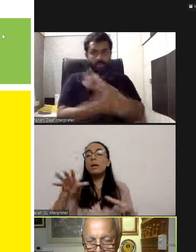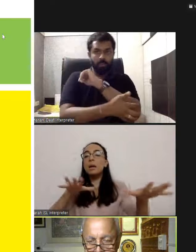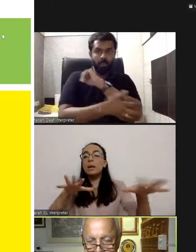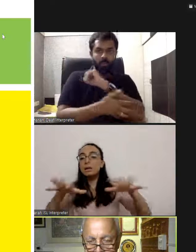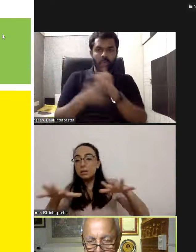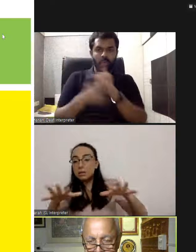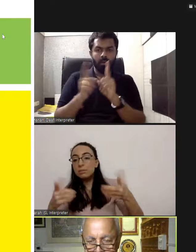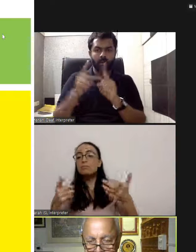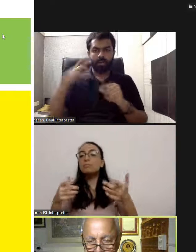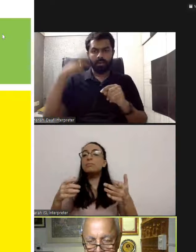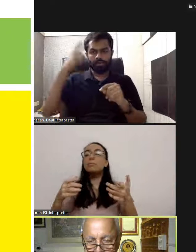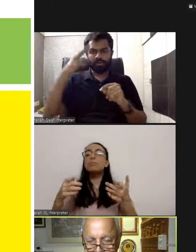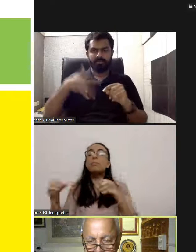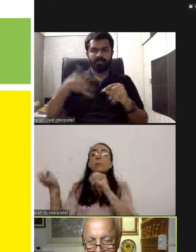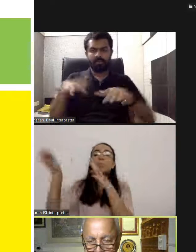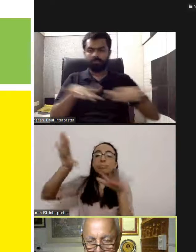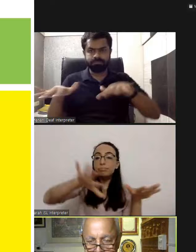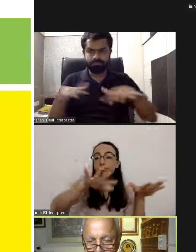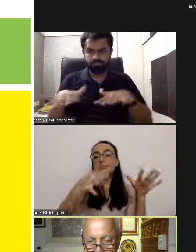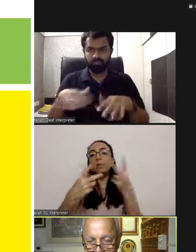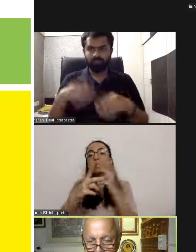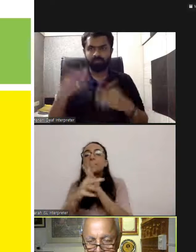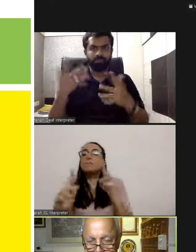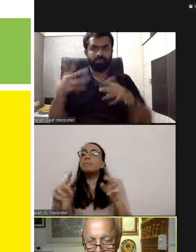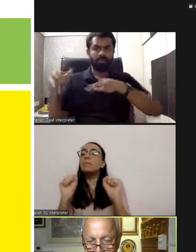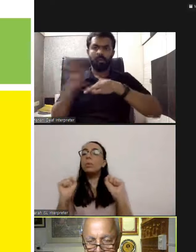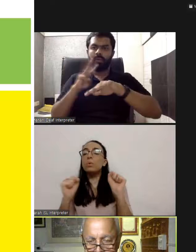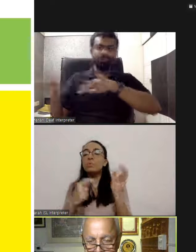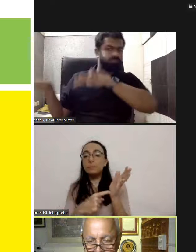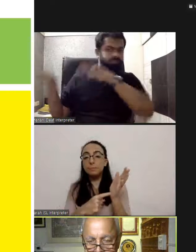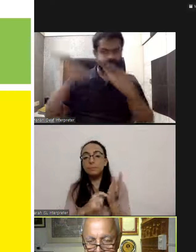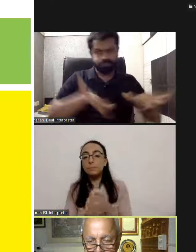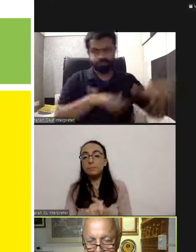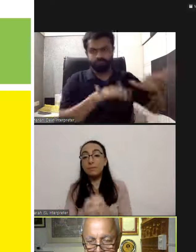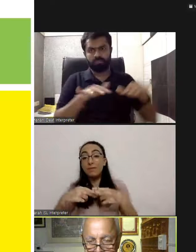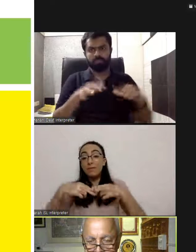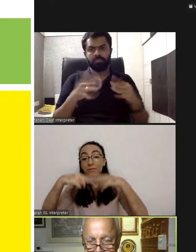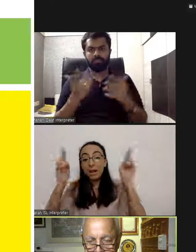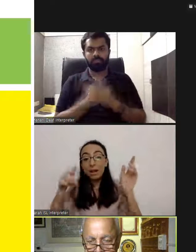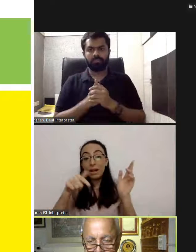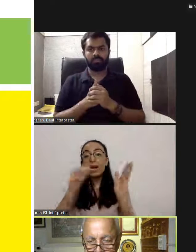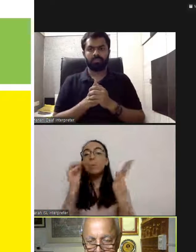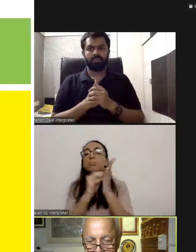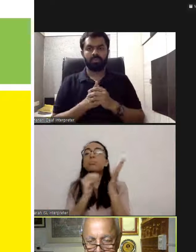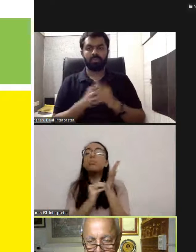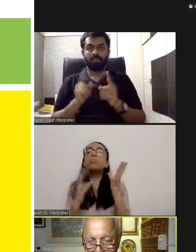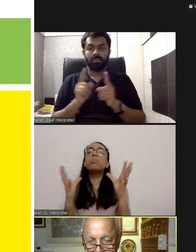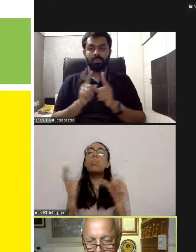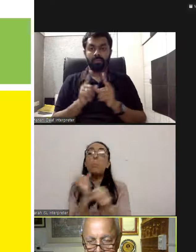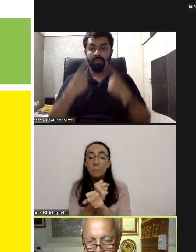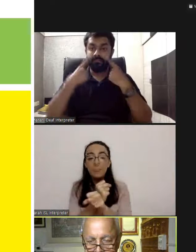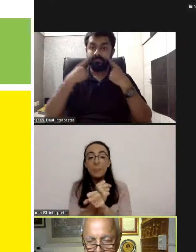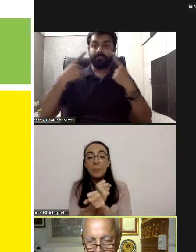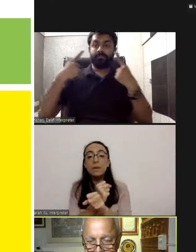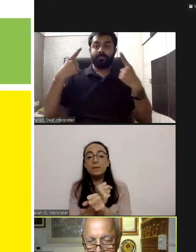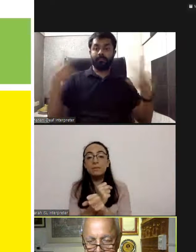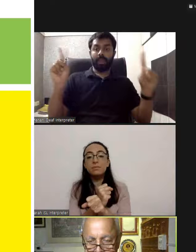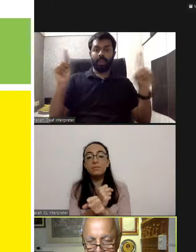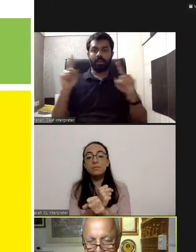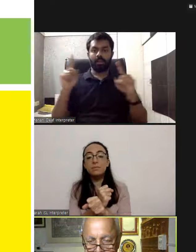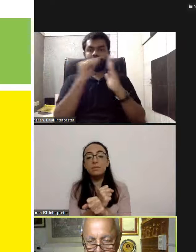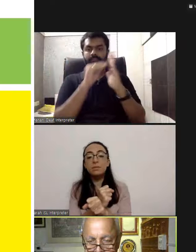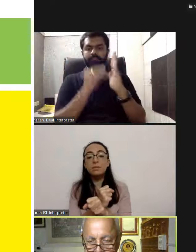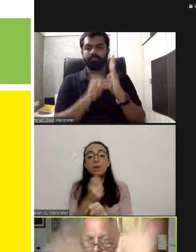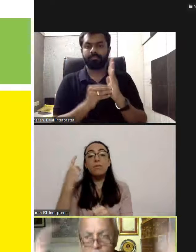mentioned. And the final is which I have not mentioned here, is the endemic poverty, where